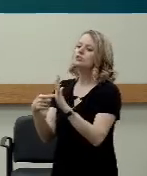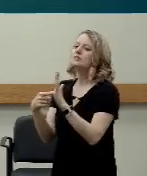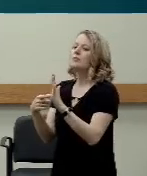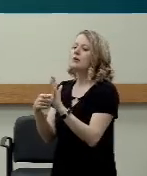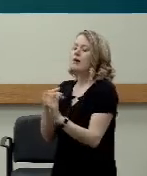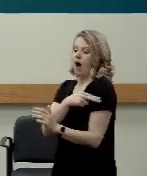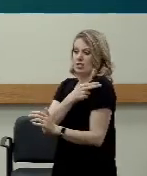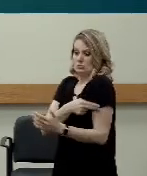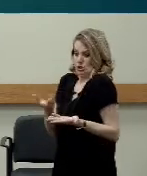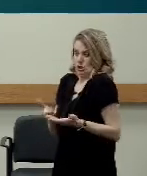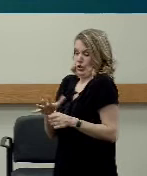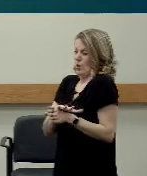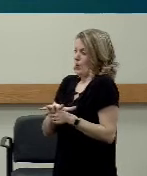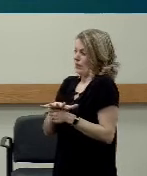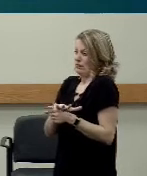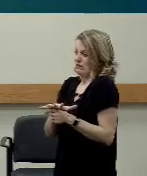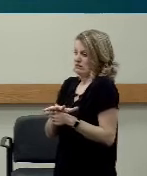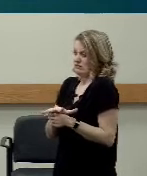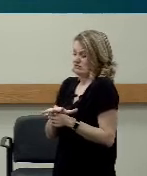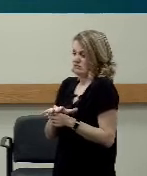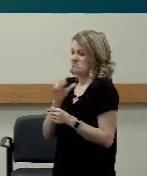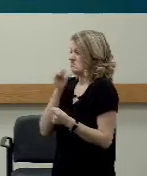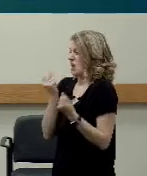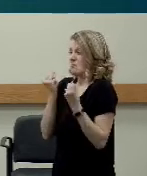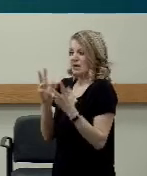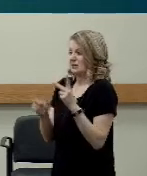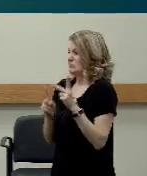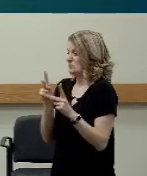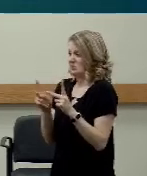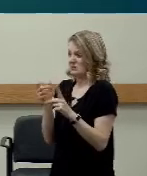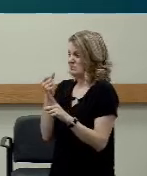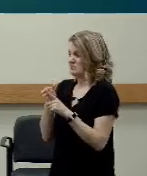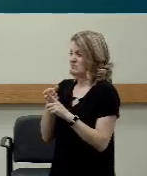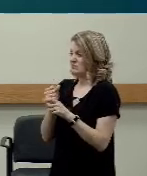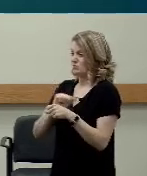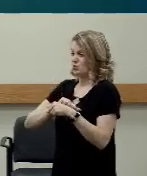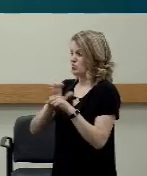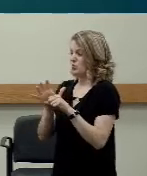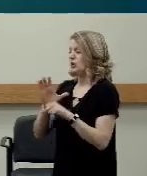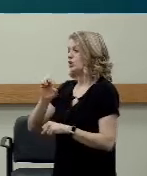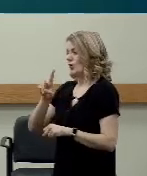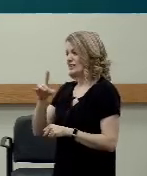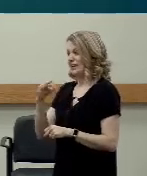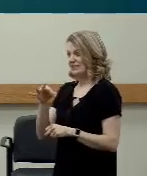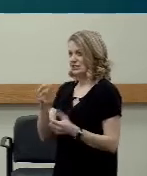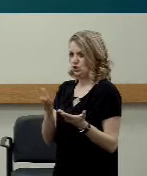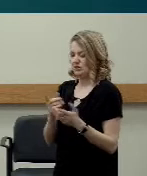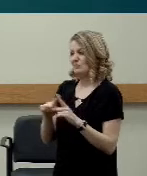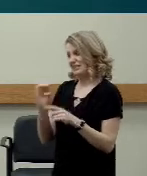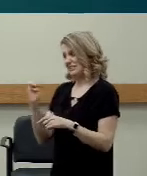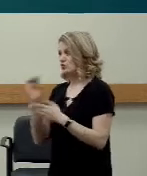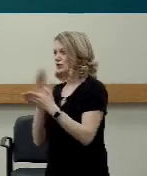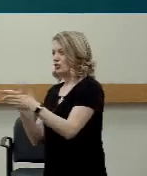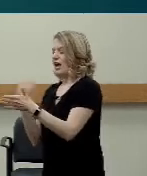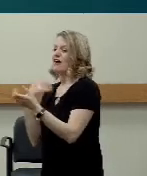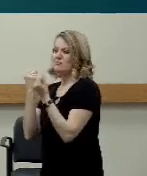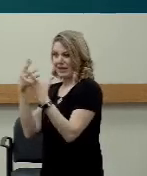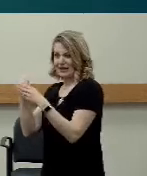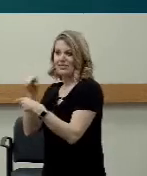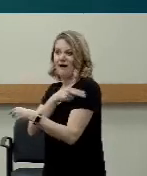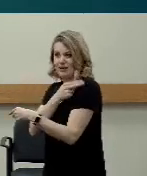hospitalizations in our area, virtually non-existent for COVID-19 patients, whereas East River, there's quite a few in the hospital